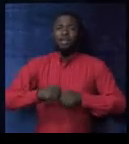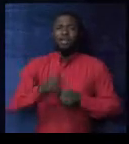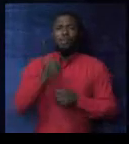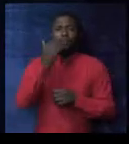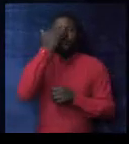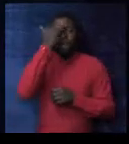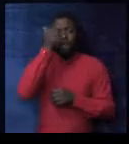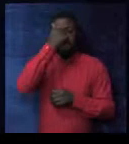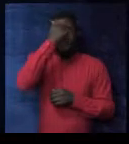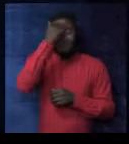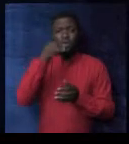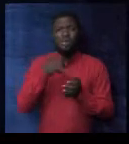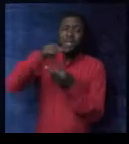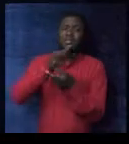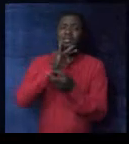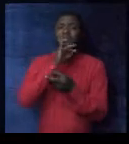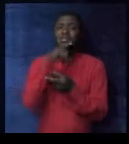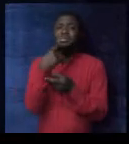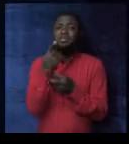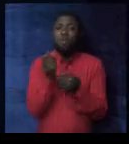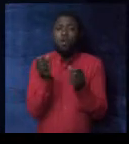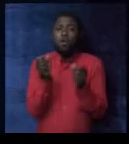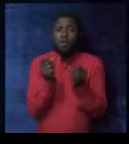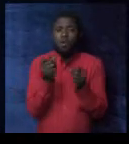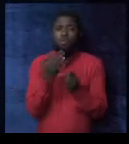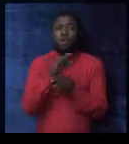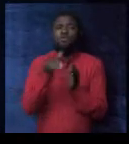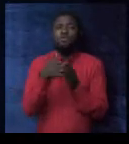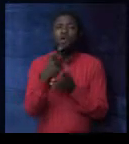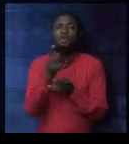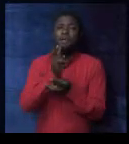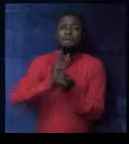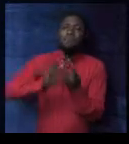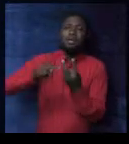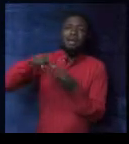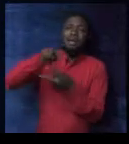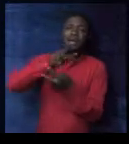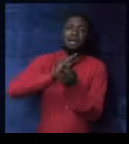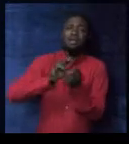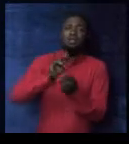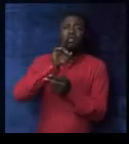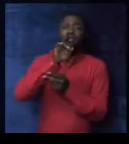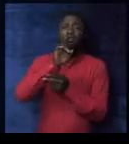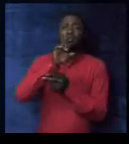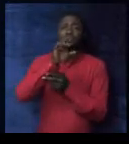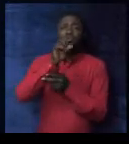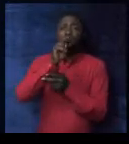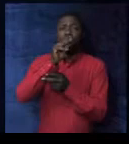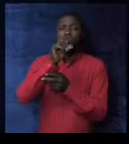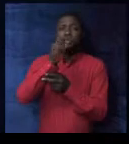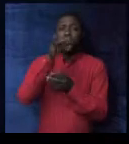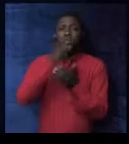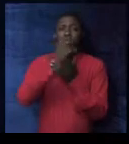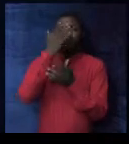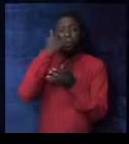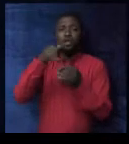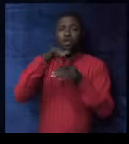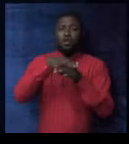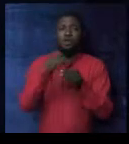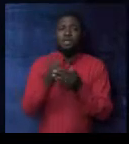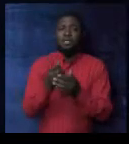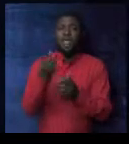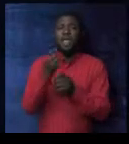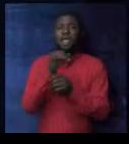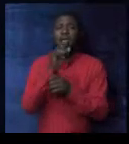giant. Why? Because it is the coldest of all the planets. So Uranus, that's why it's regarded as ice